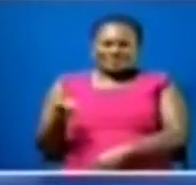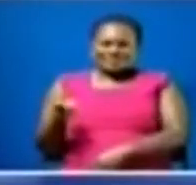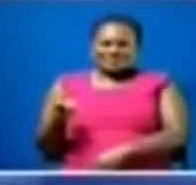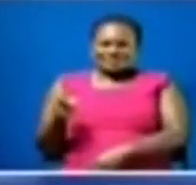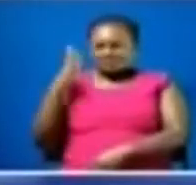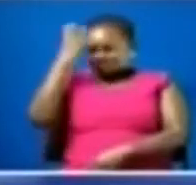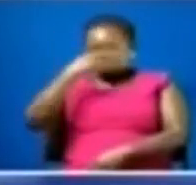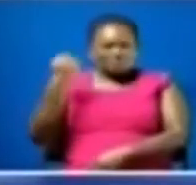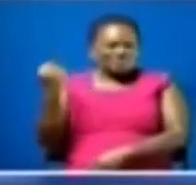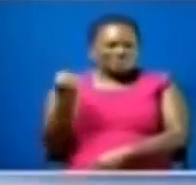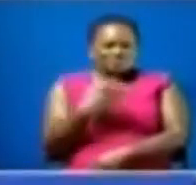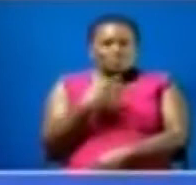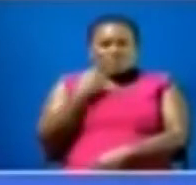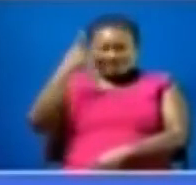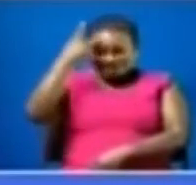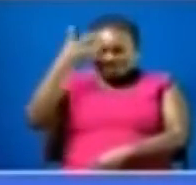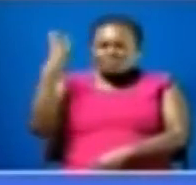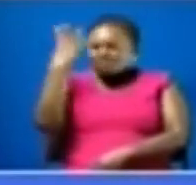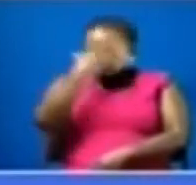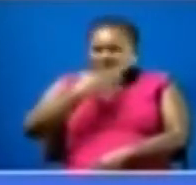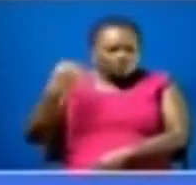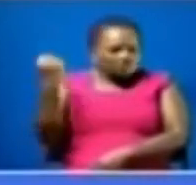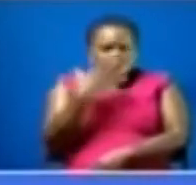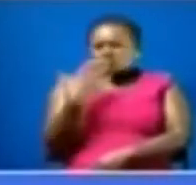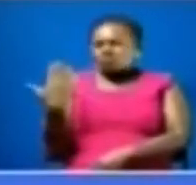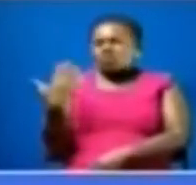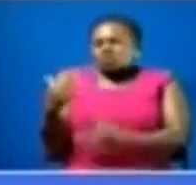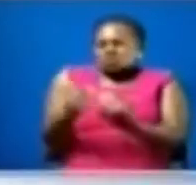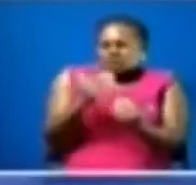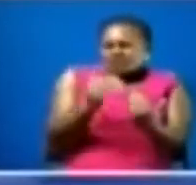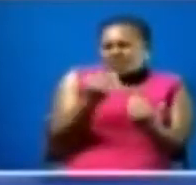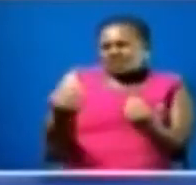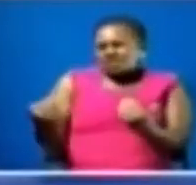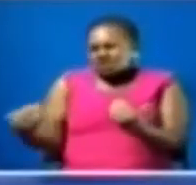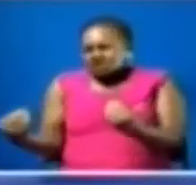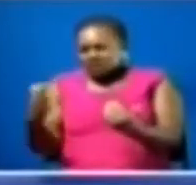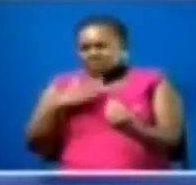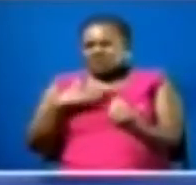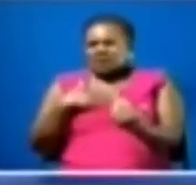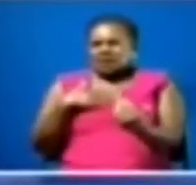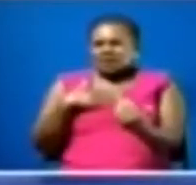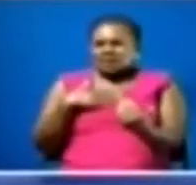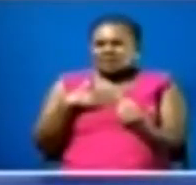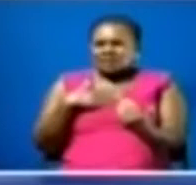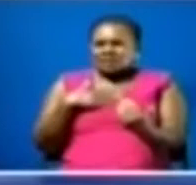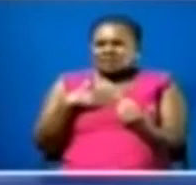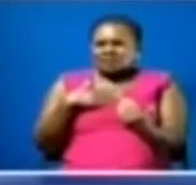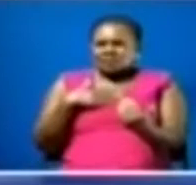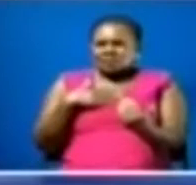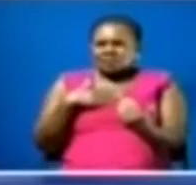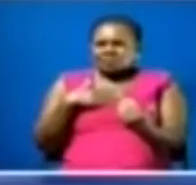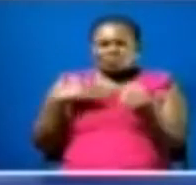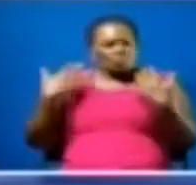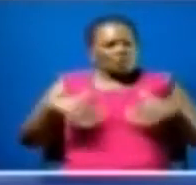really beautiful. Being a parent, it's really beautiful just to have time with my children and just to, you know, It's